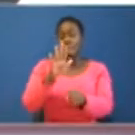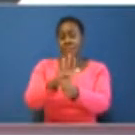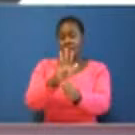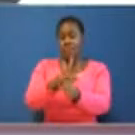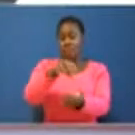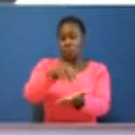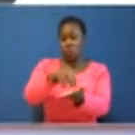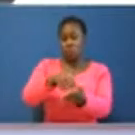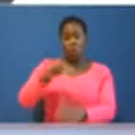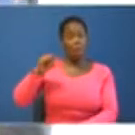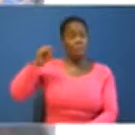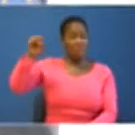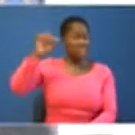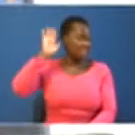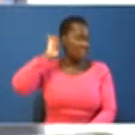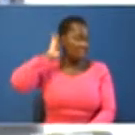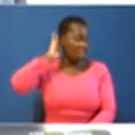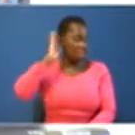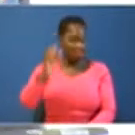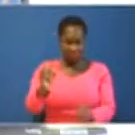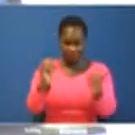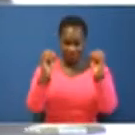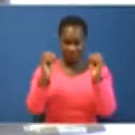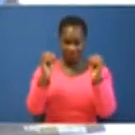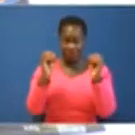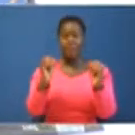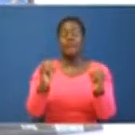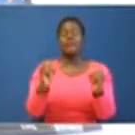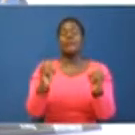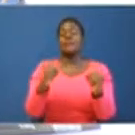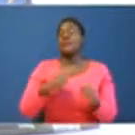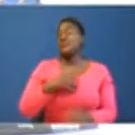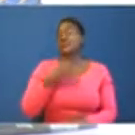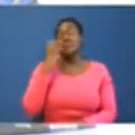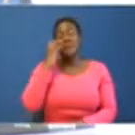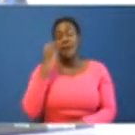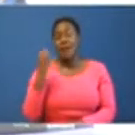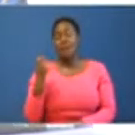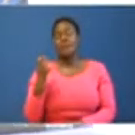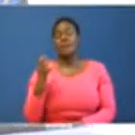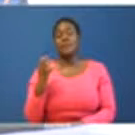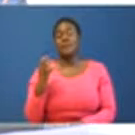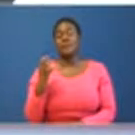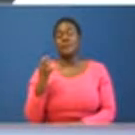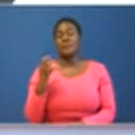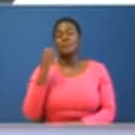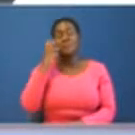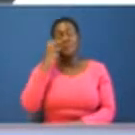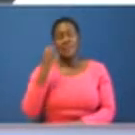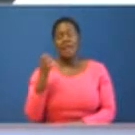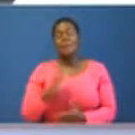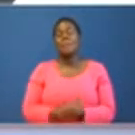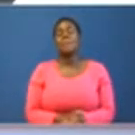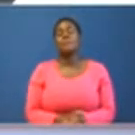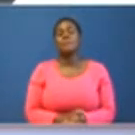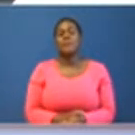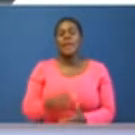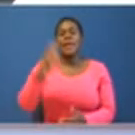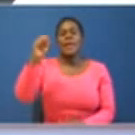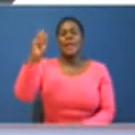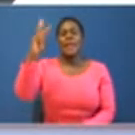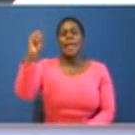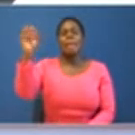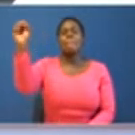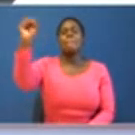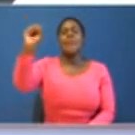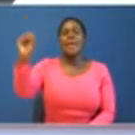cases politicians don't listen to technicals very unfortunate very unfortunate profit don't come come in and wait on this nms discussion